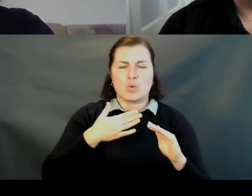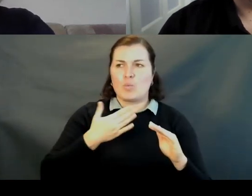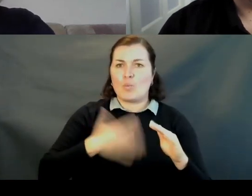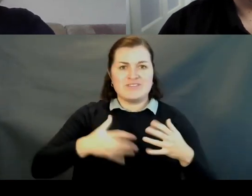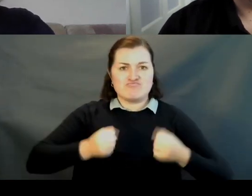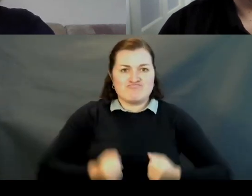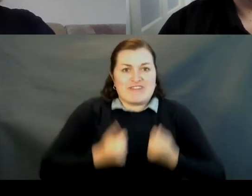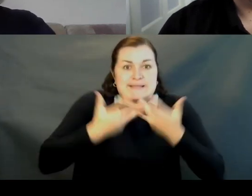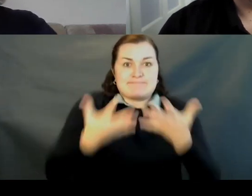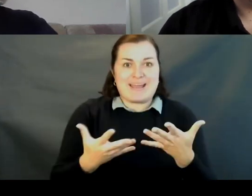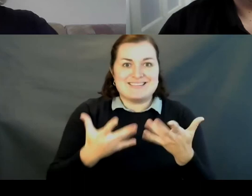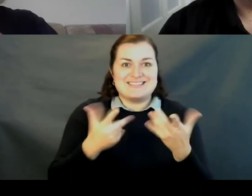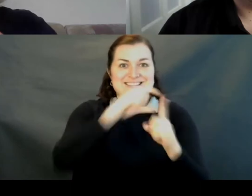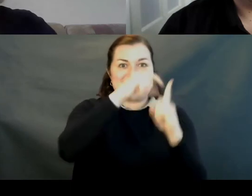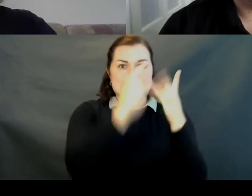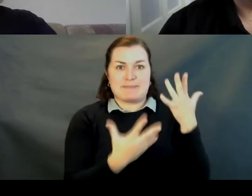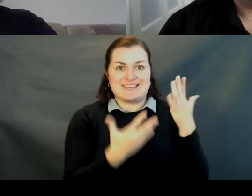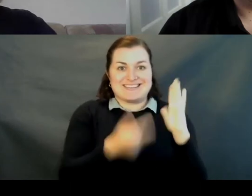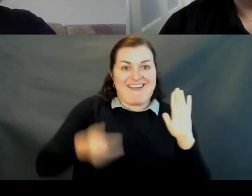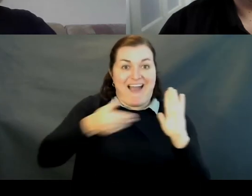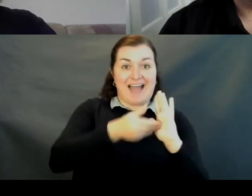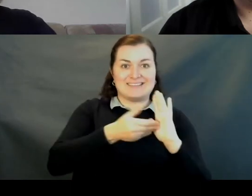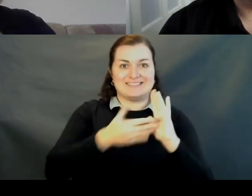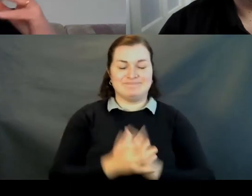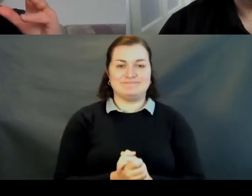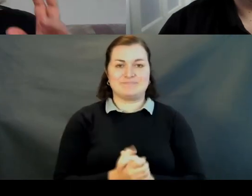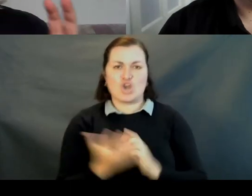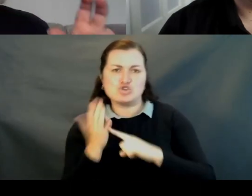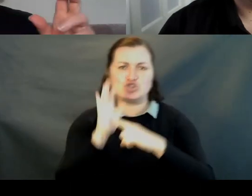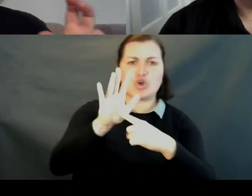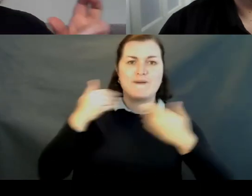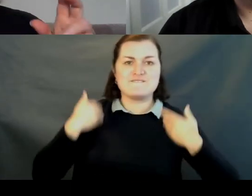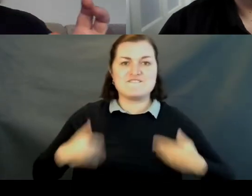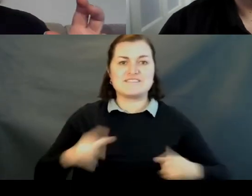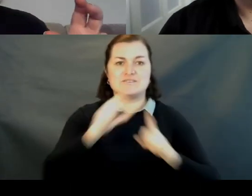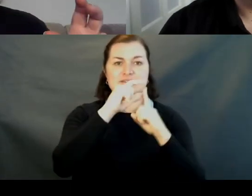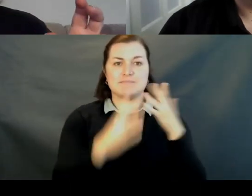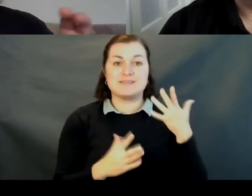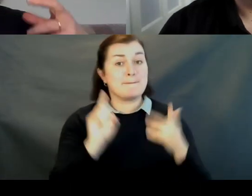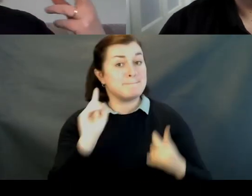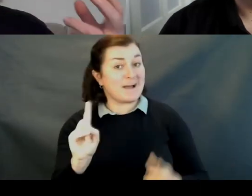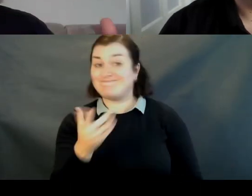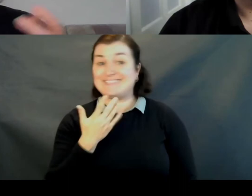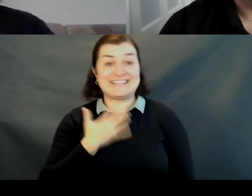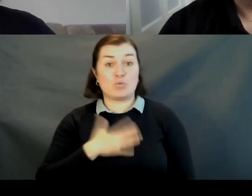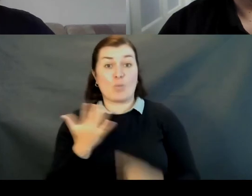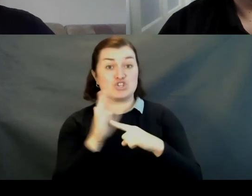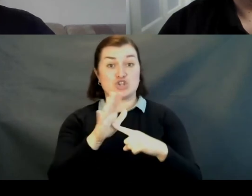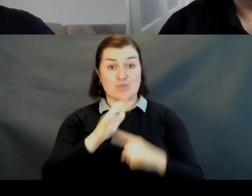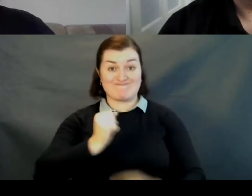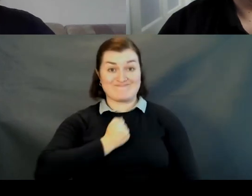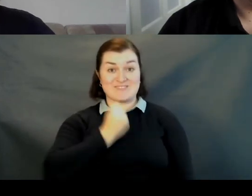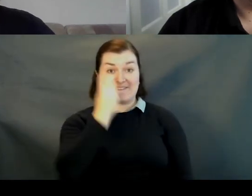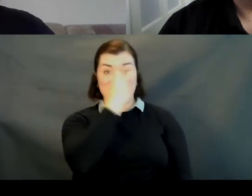in the the character. He expressed those physical disabilities, but he did not express his visual impairment. So he decided he